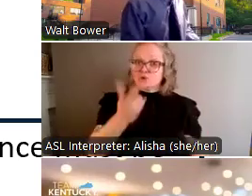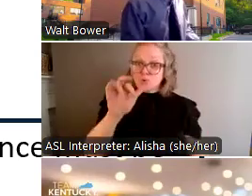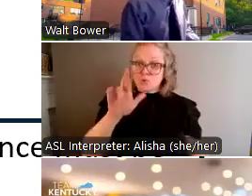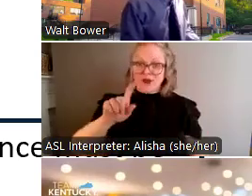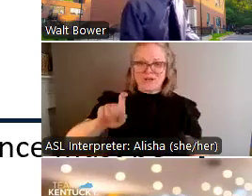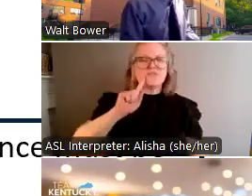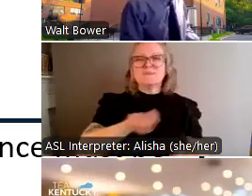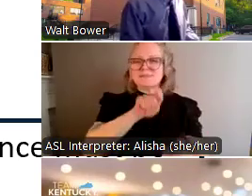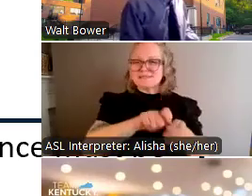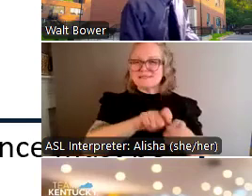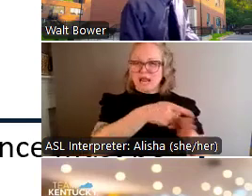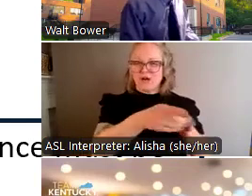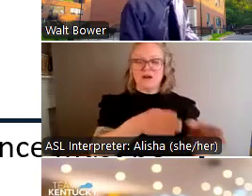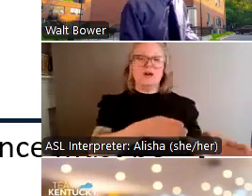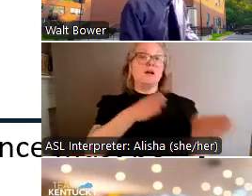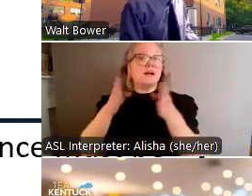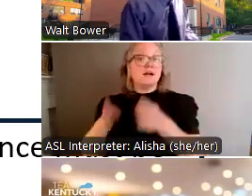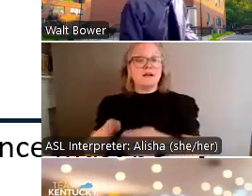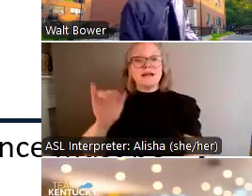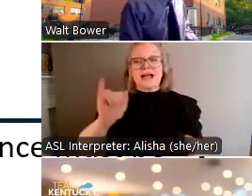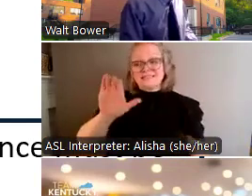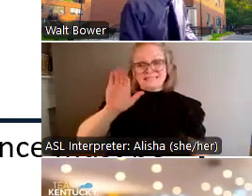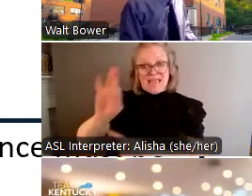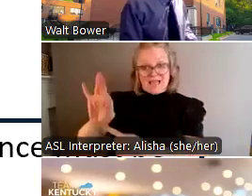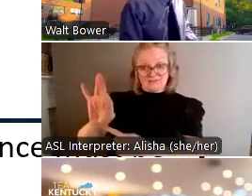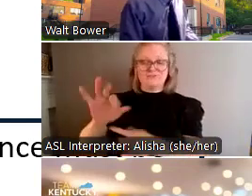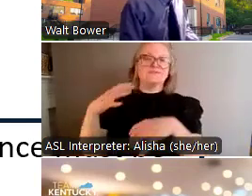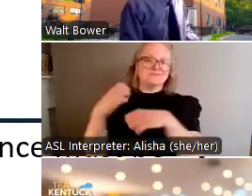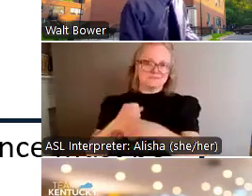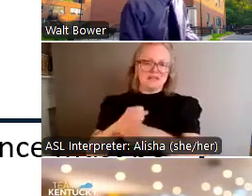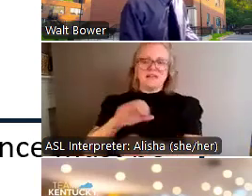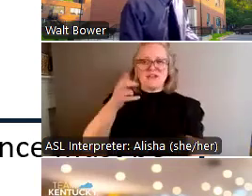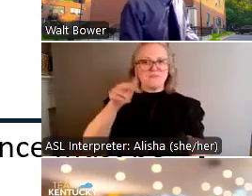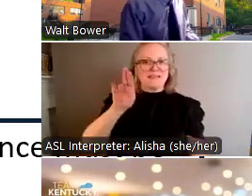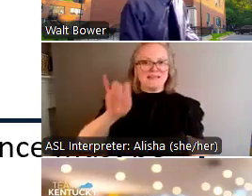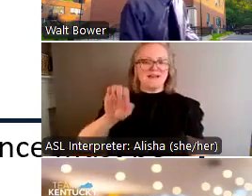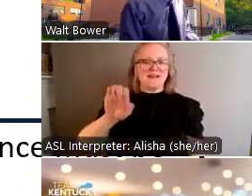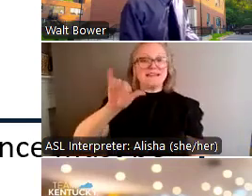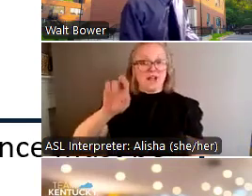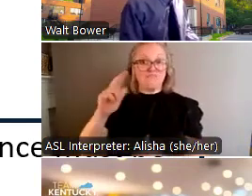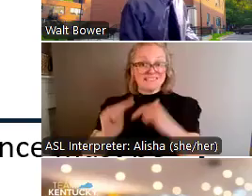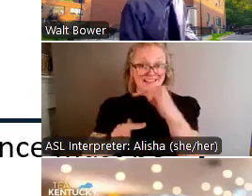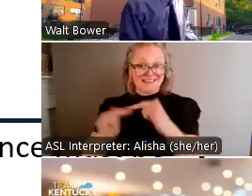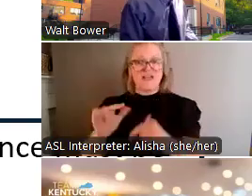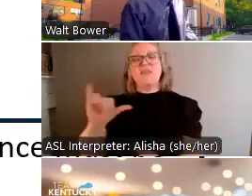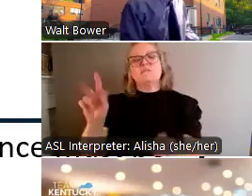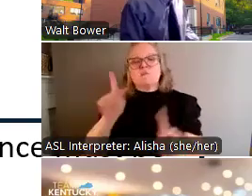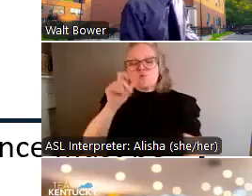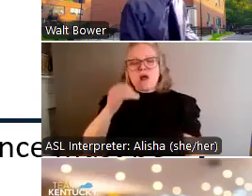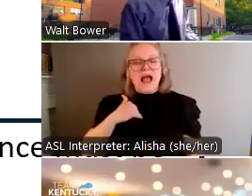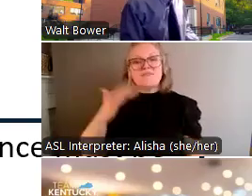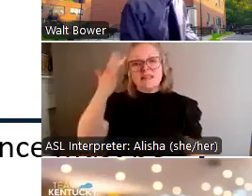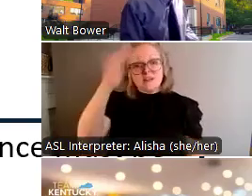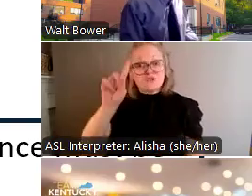our intermediate care facility, which you'll hear me refer to as the ICF, that is for those with an intellectual disability or a